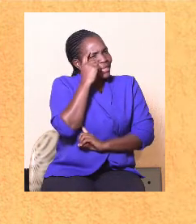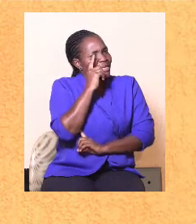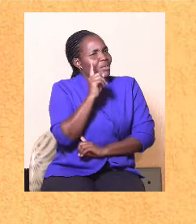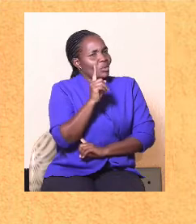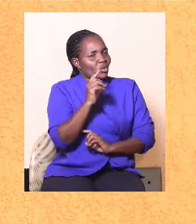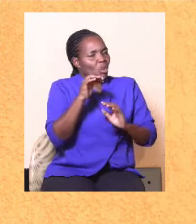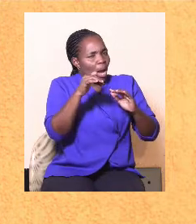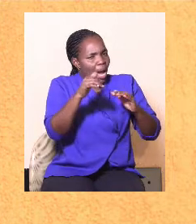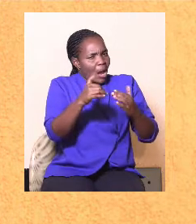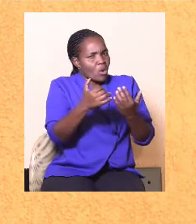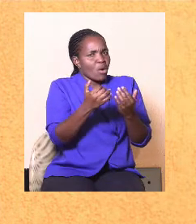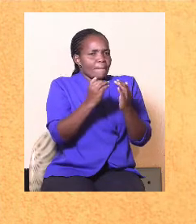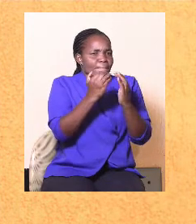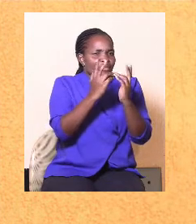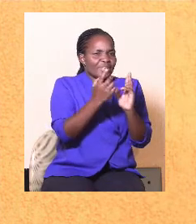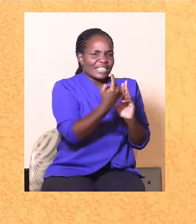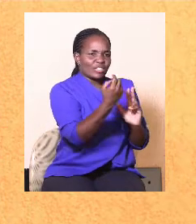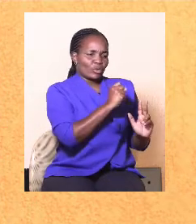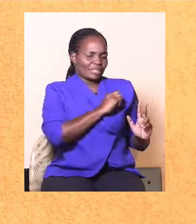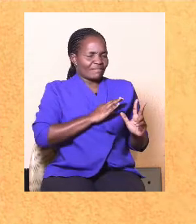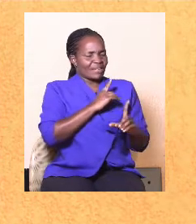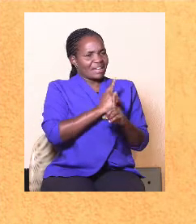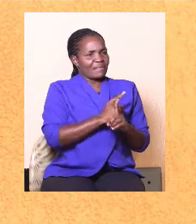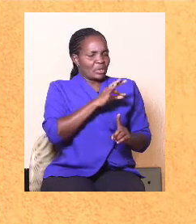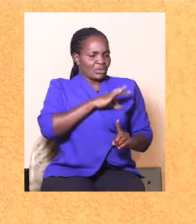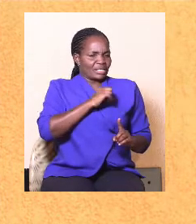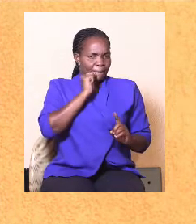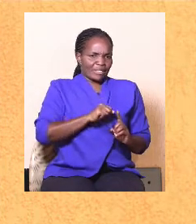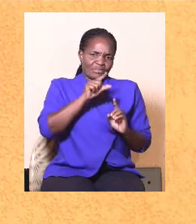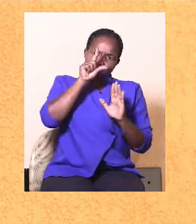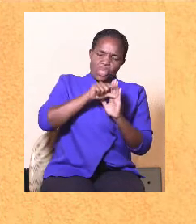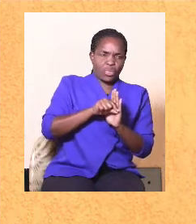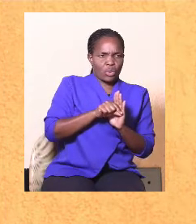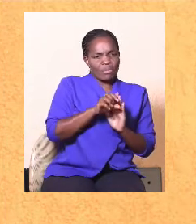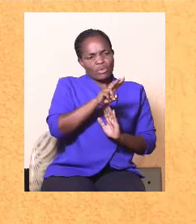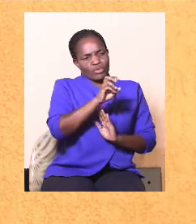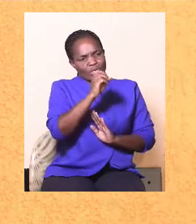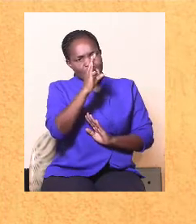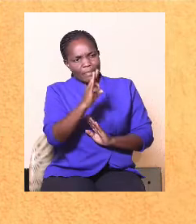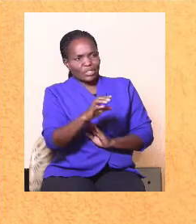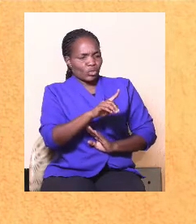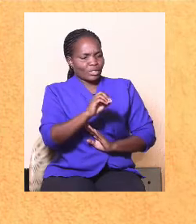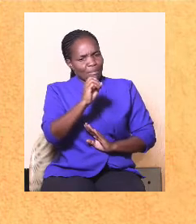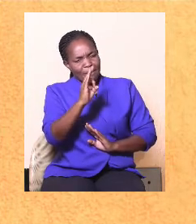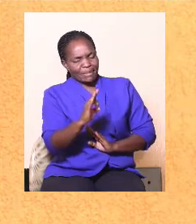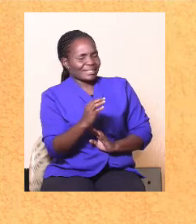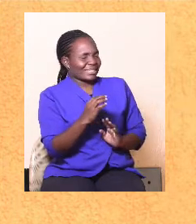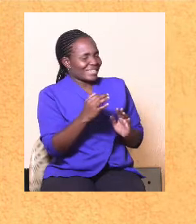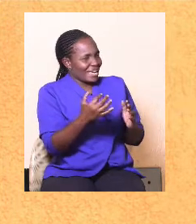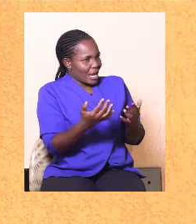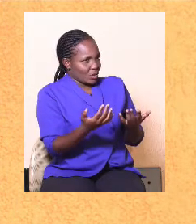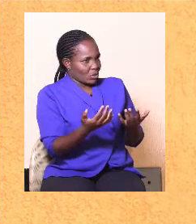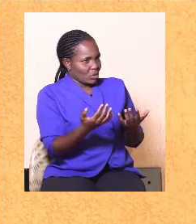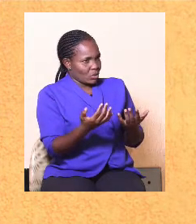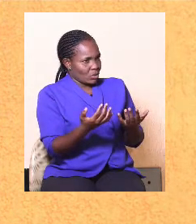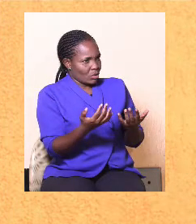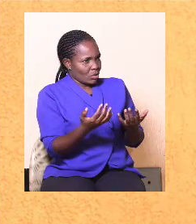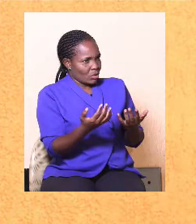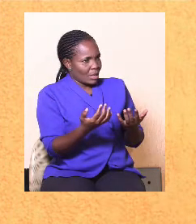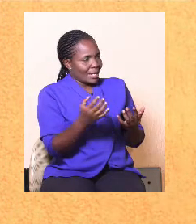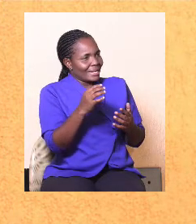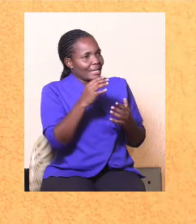by anything between 20 and 40%? What will be the decrease of our government employees